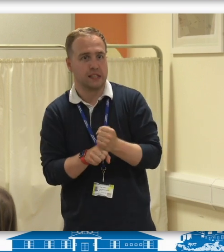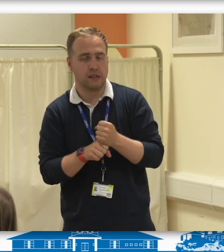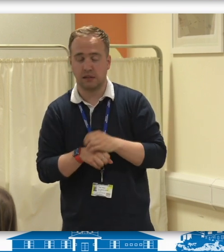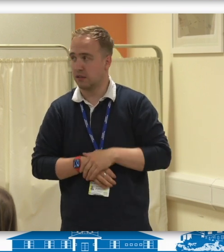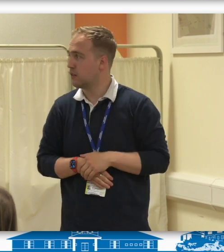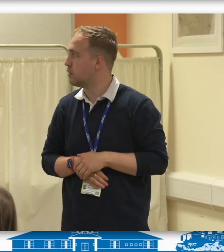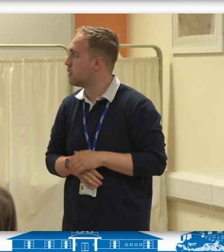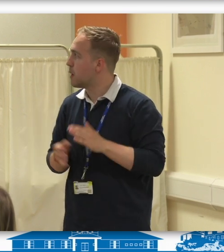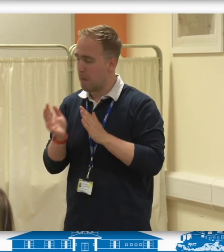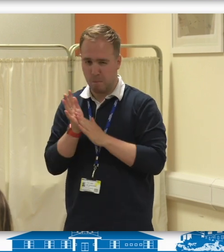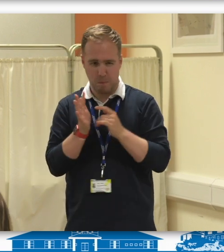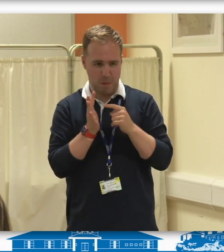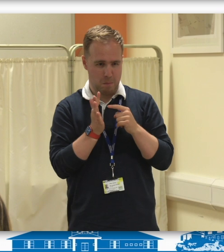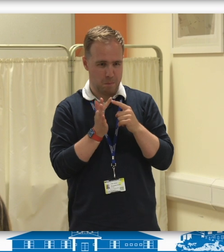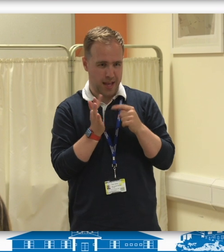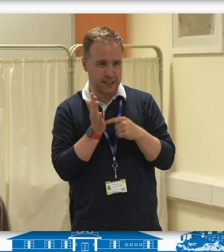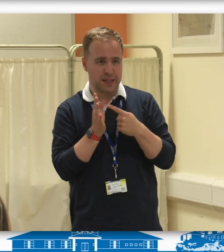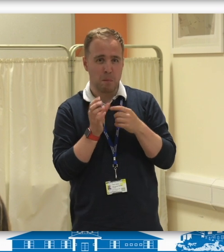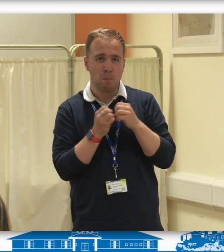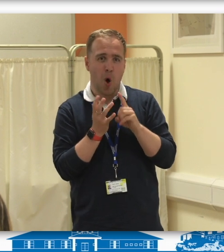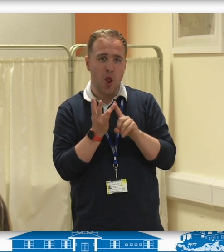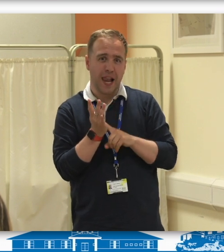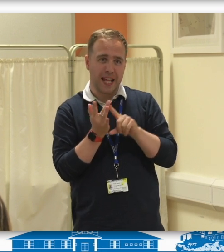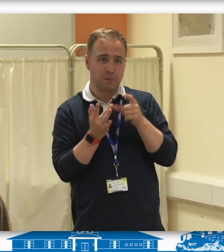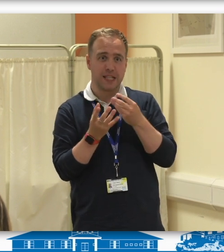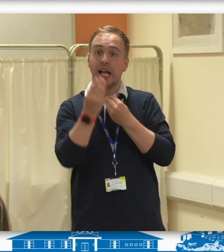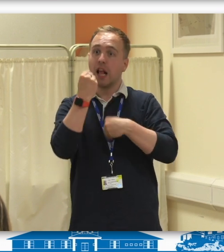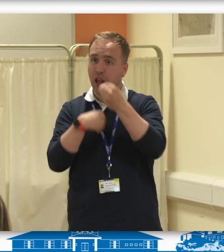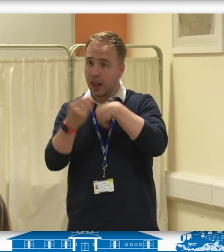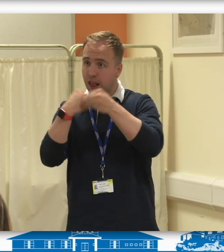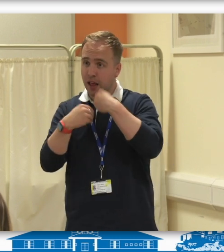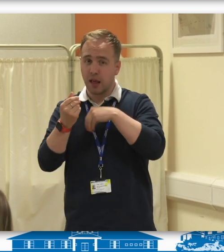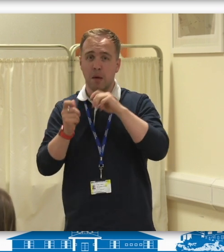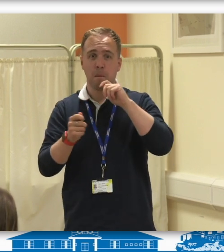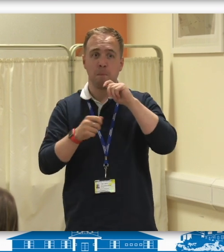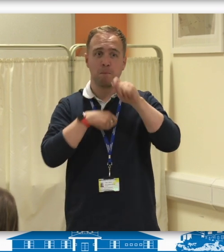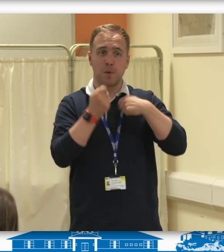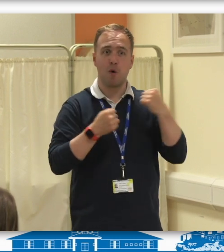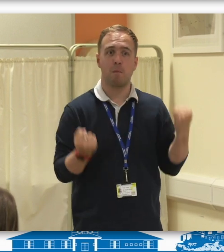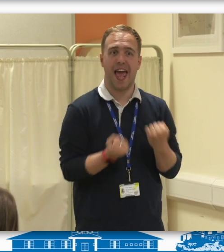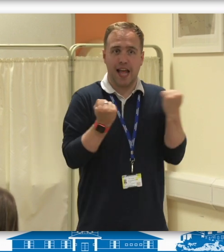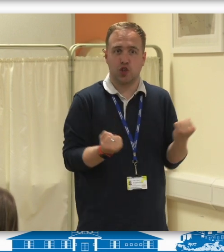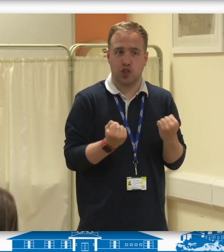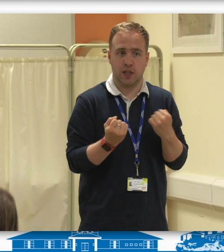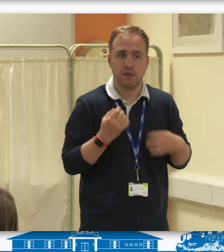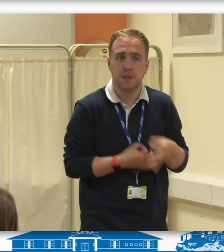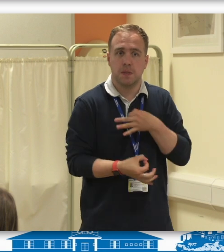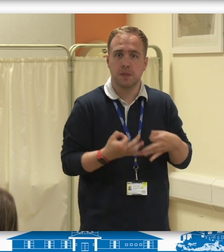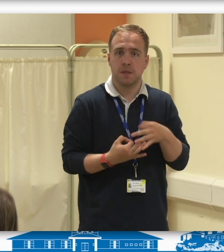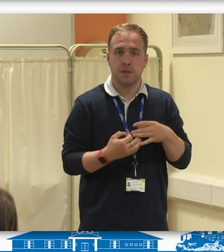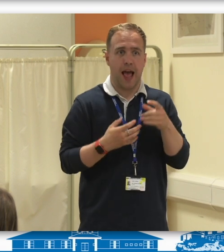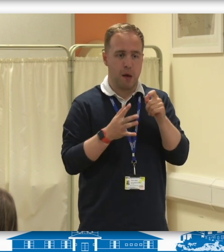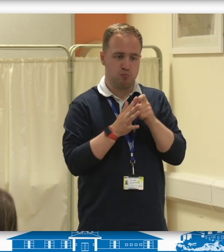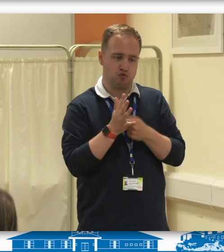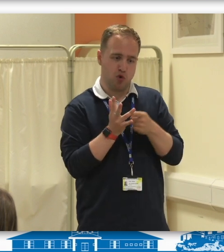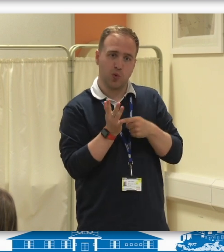Metabolic processes are involved in the conversion of fuel into energy. So that's what happens when we eat, making building blocks such as